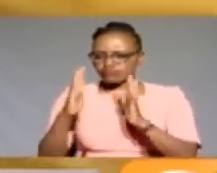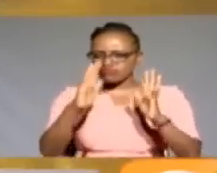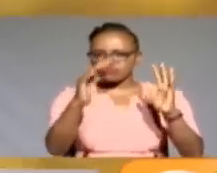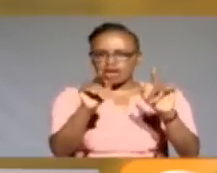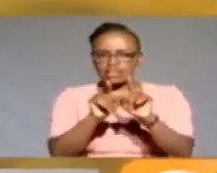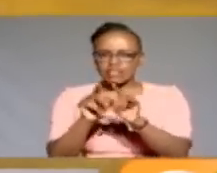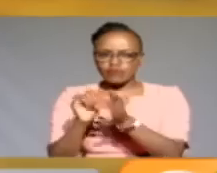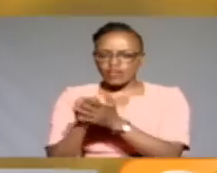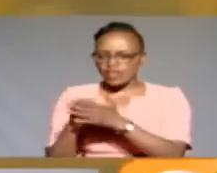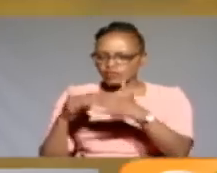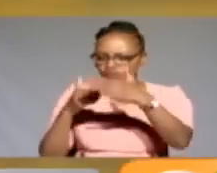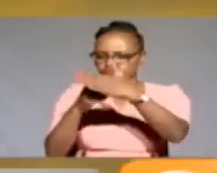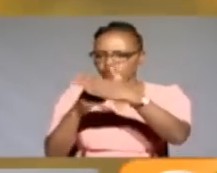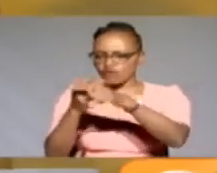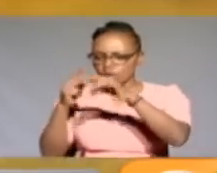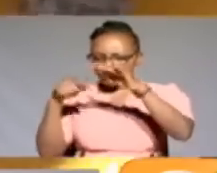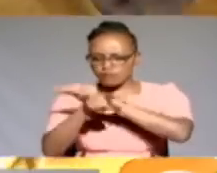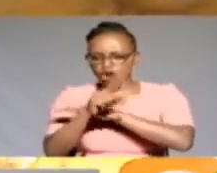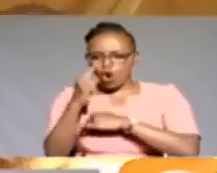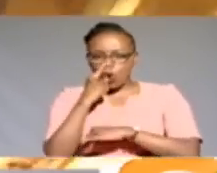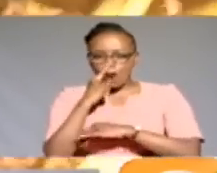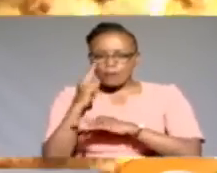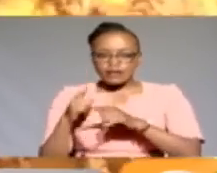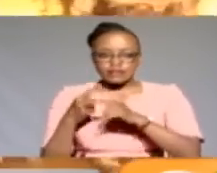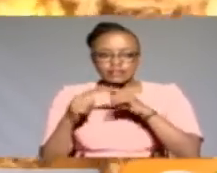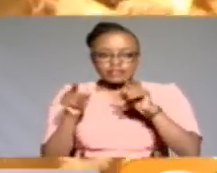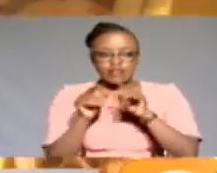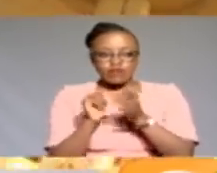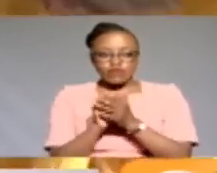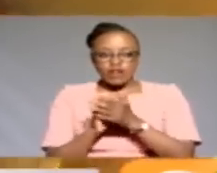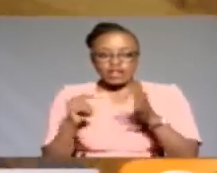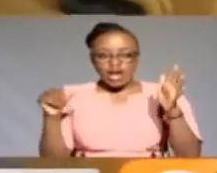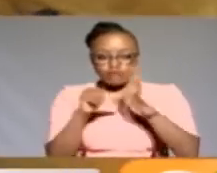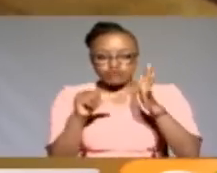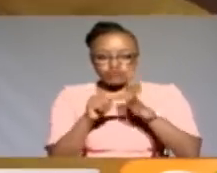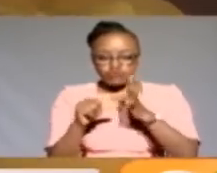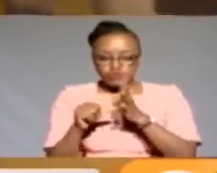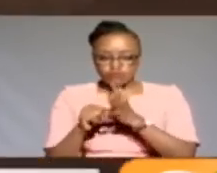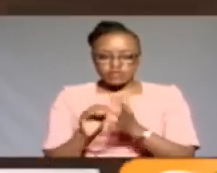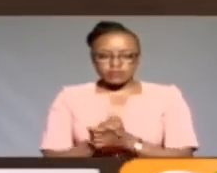venomous reptiles from venturing their homes and causing a tragic encounter.